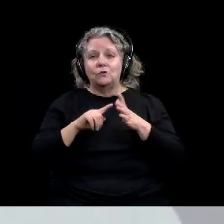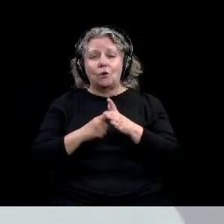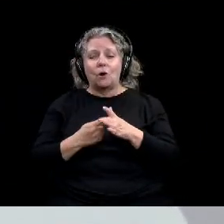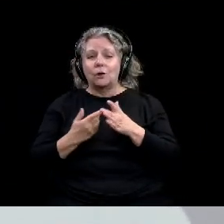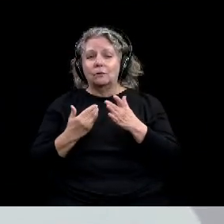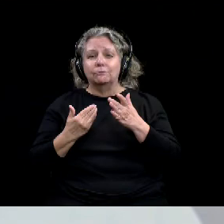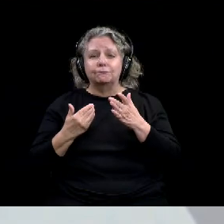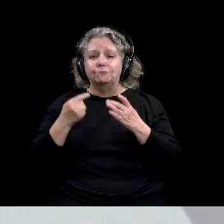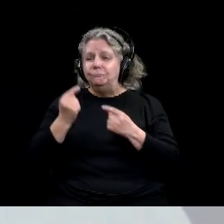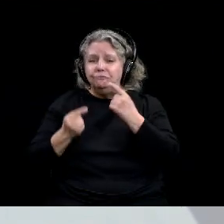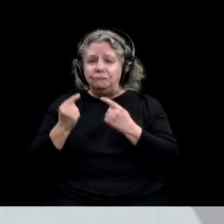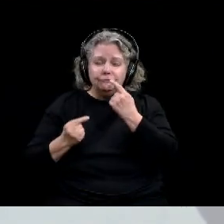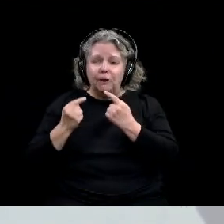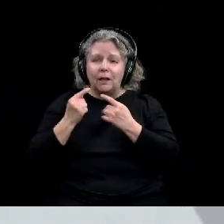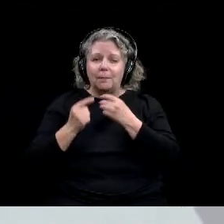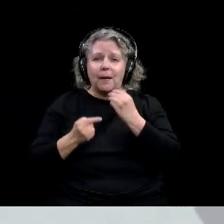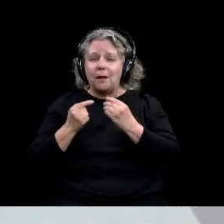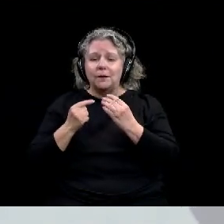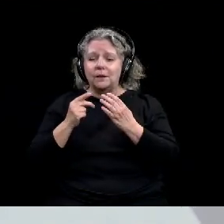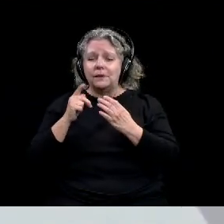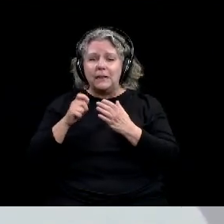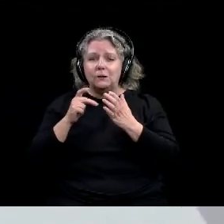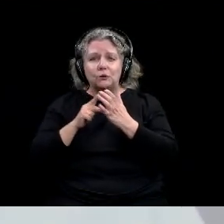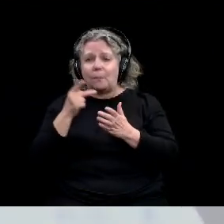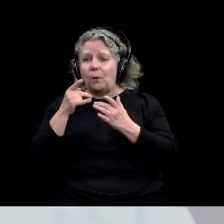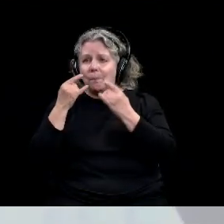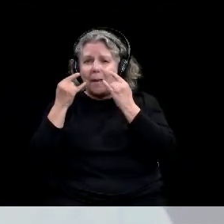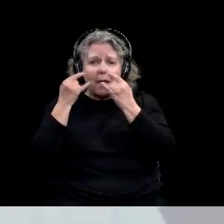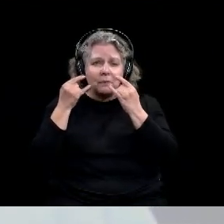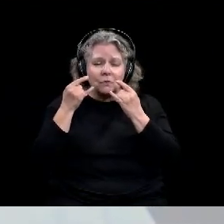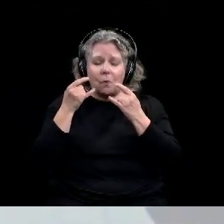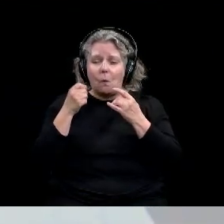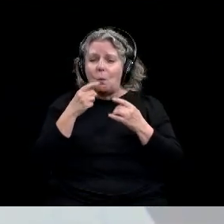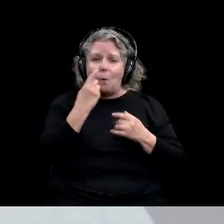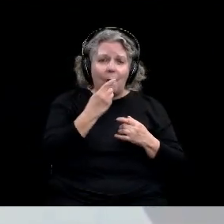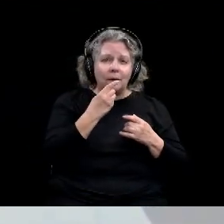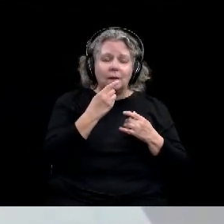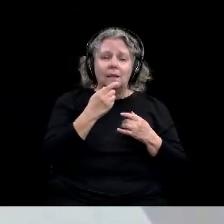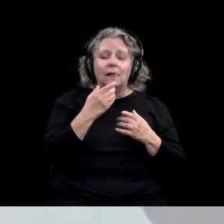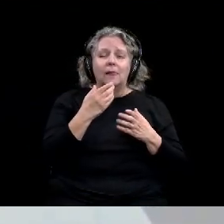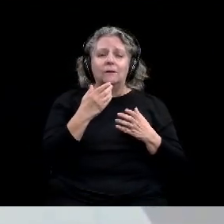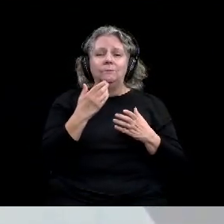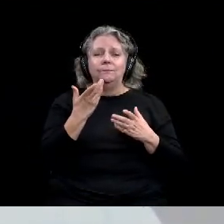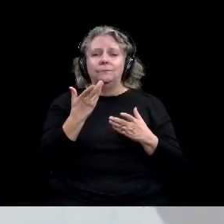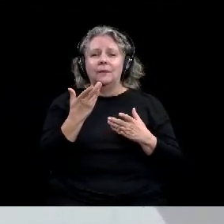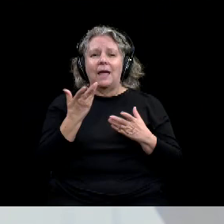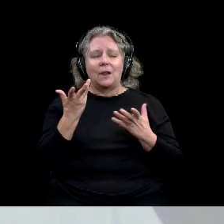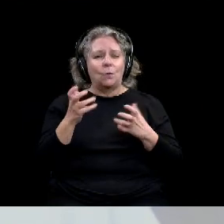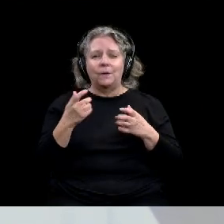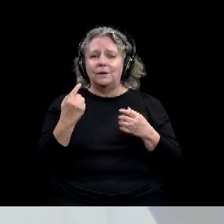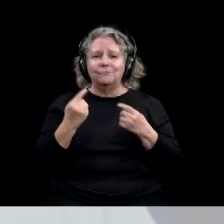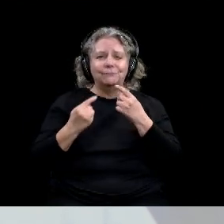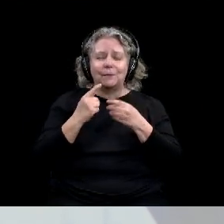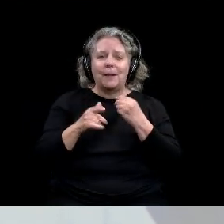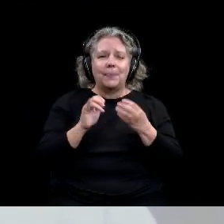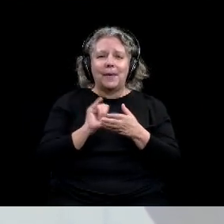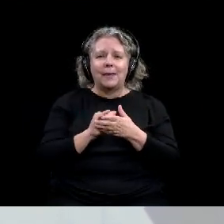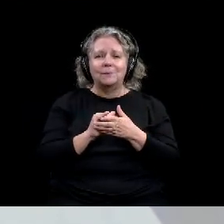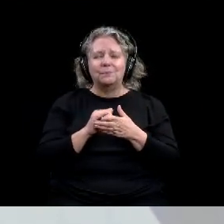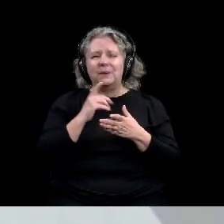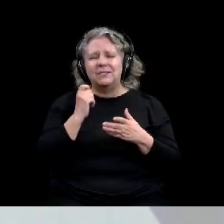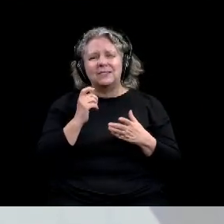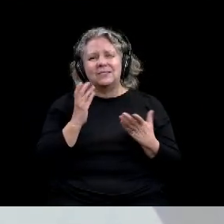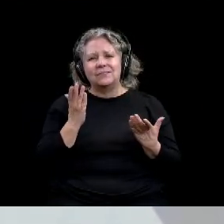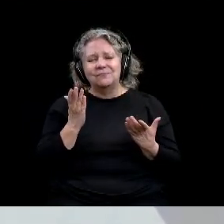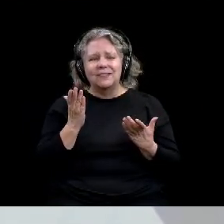detail. I say relatively minor because I think that the layers of the masks that a given individual wears is so much